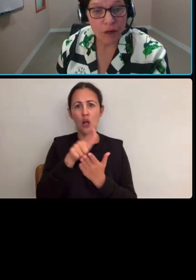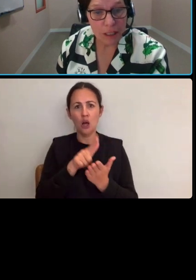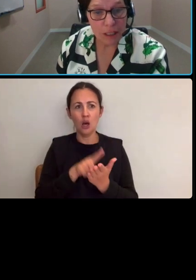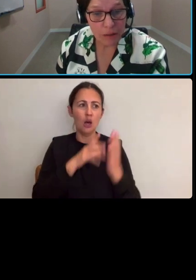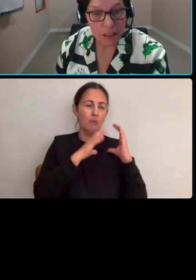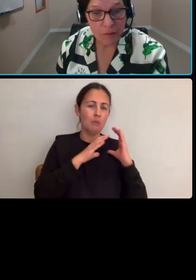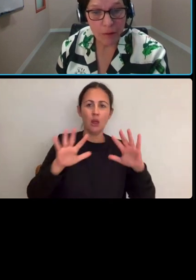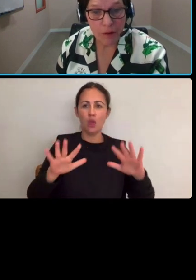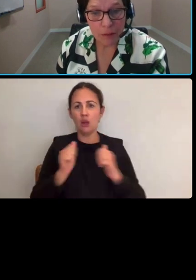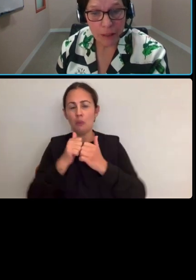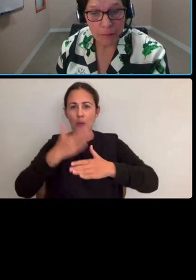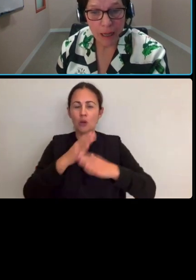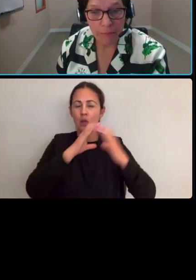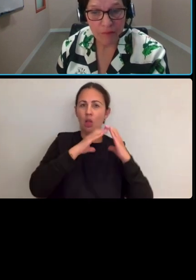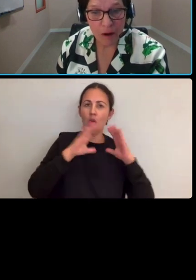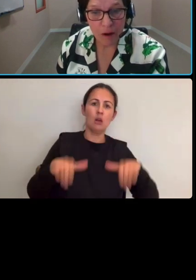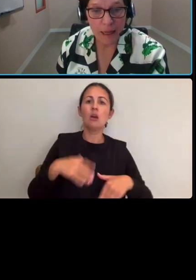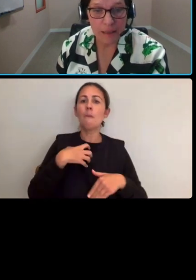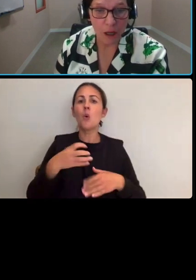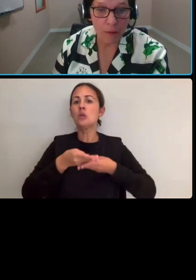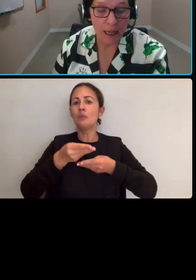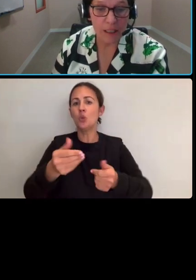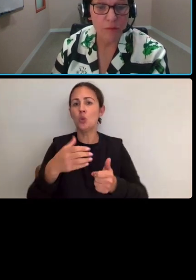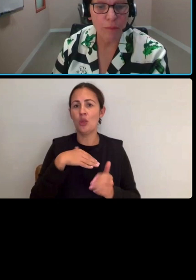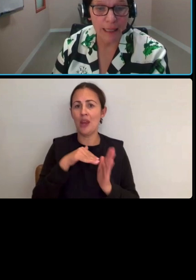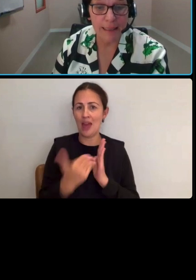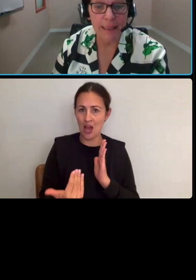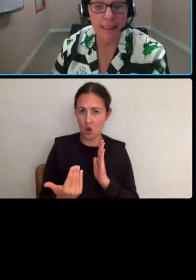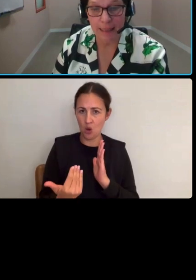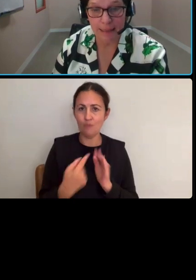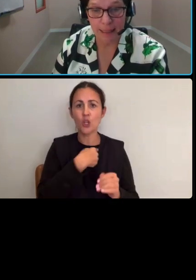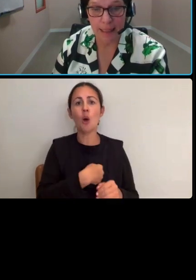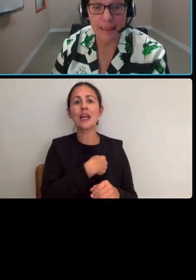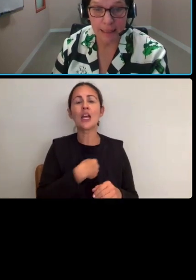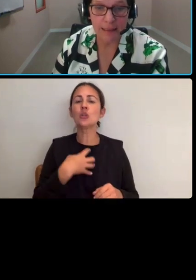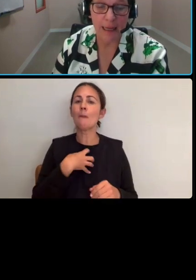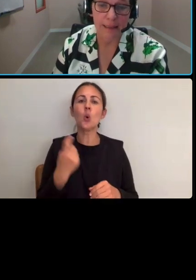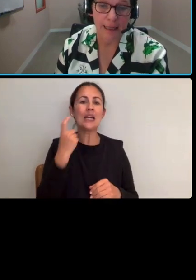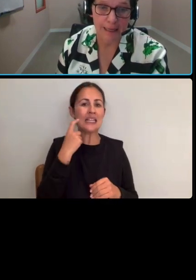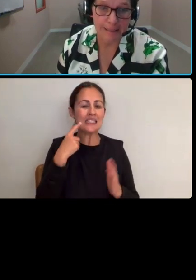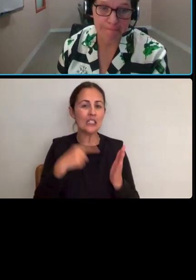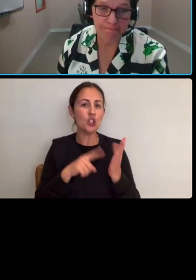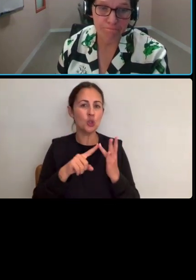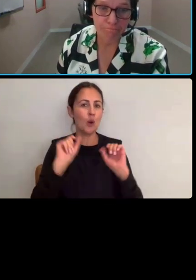also improve transparency for both older people and providers, as the obligations will be easier to understand.